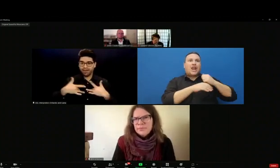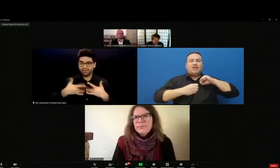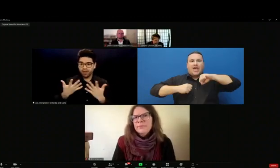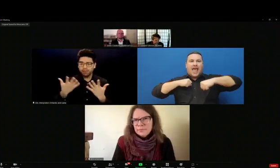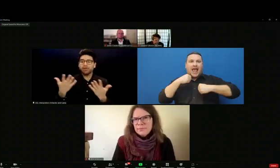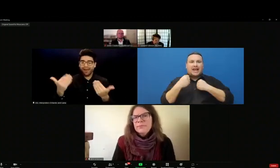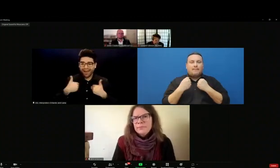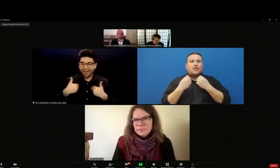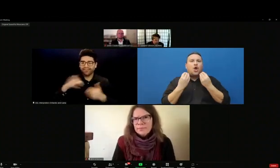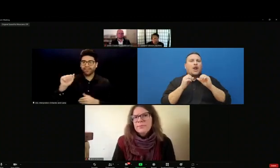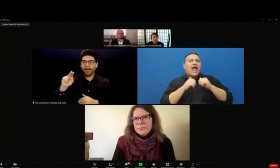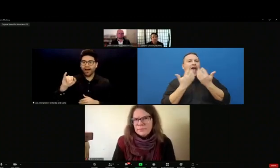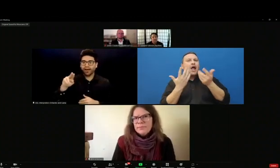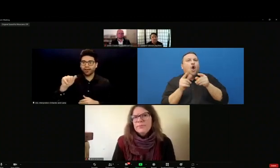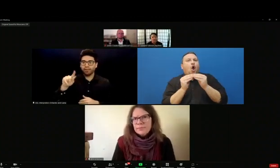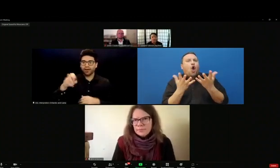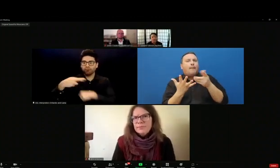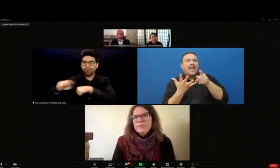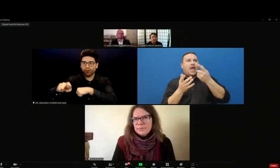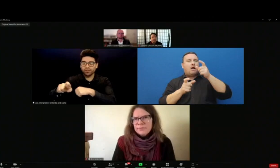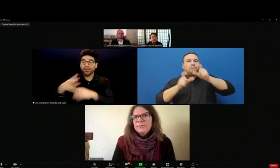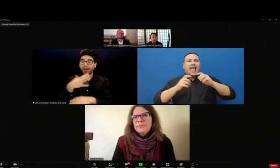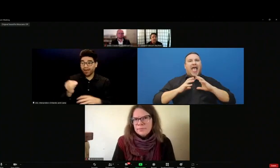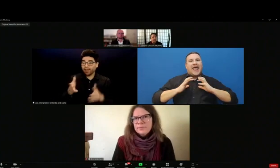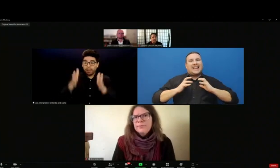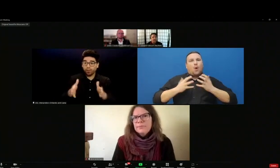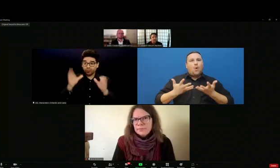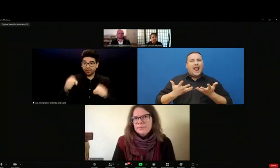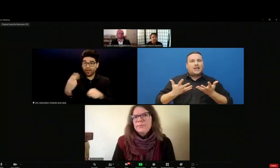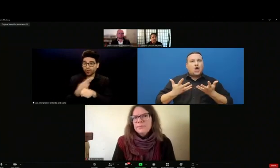have possibility to employ multiple articulators and